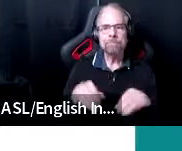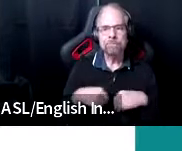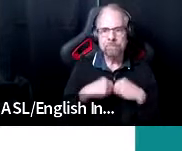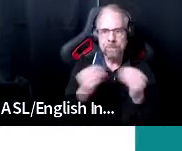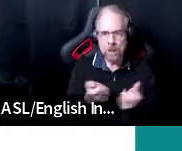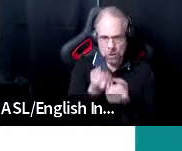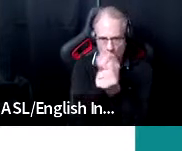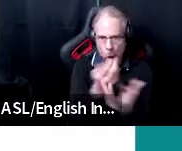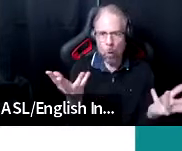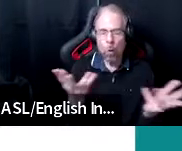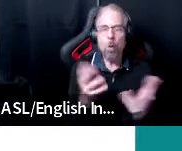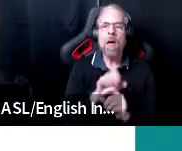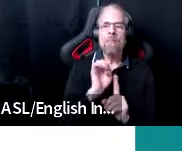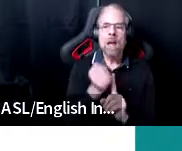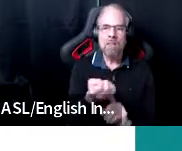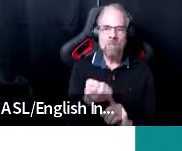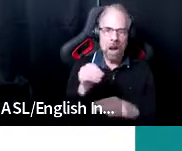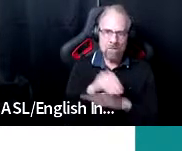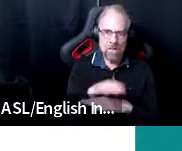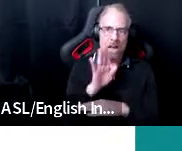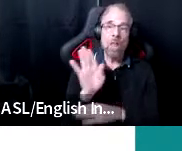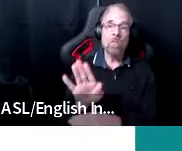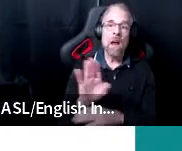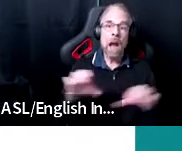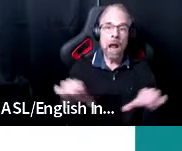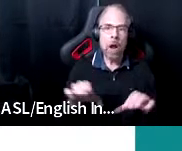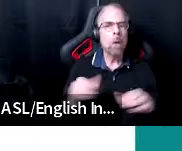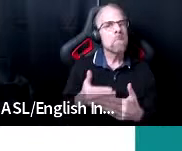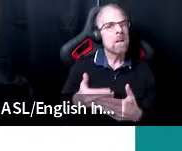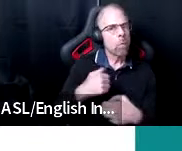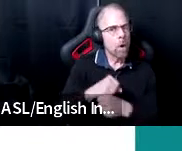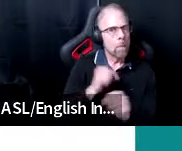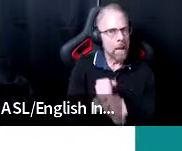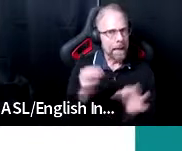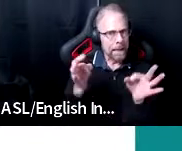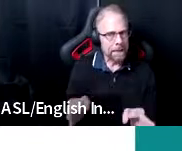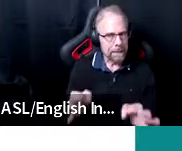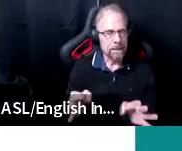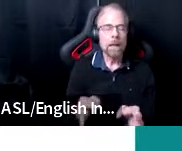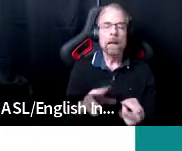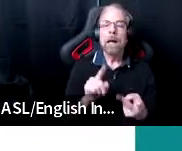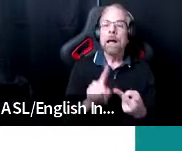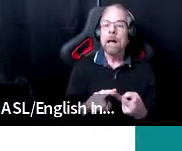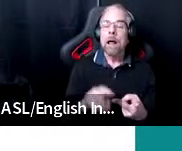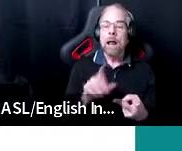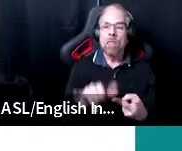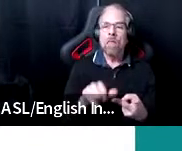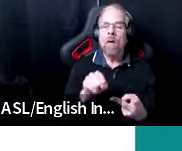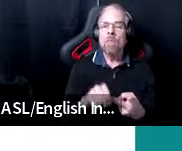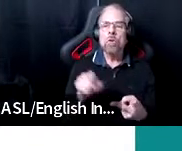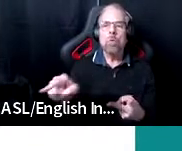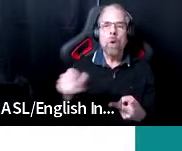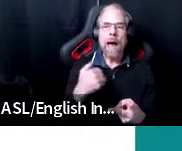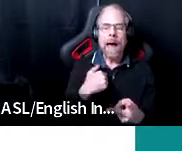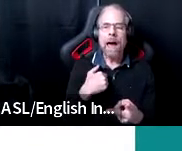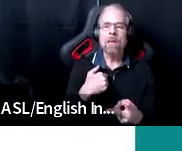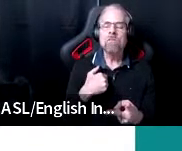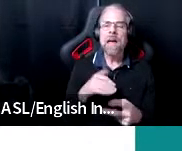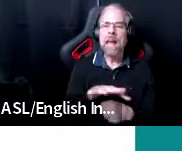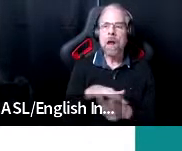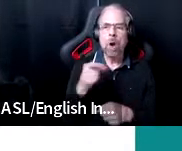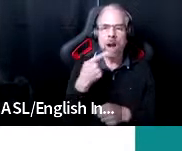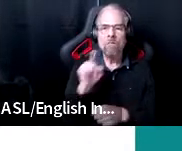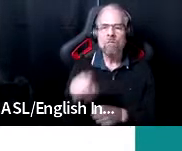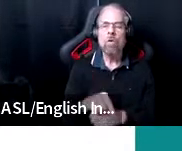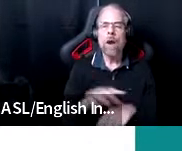effects of their proposed actions prior to making a decision, and that there is a venue for agencies to